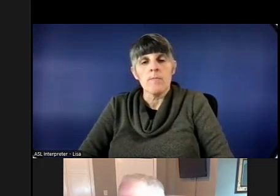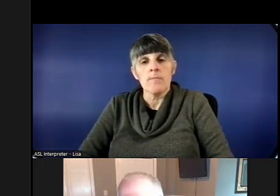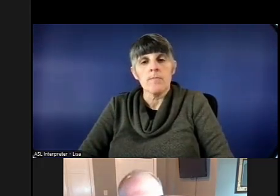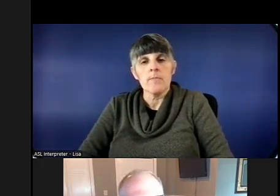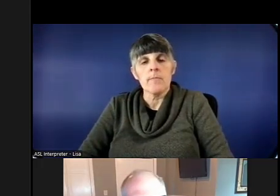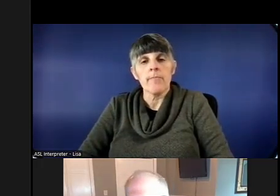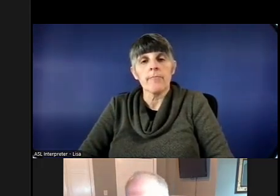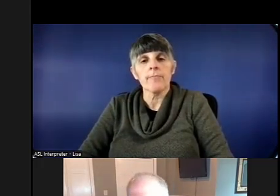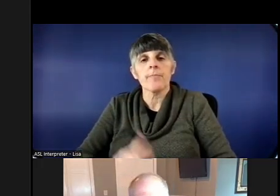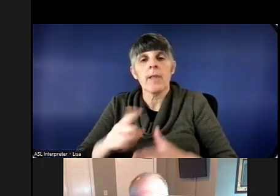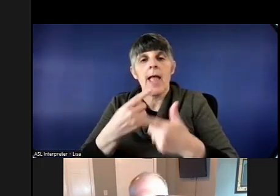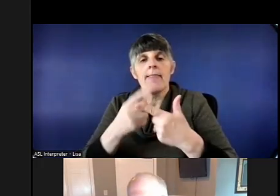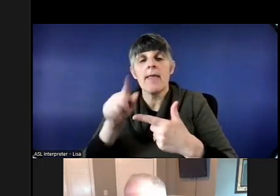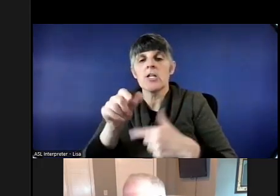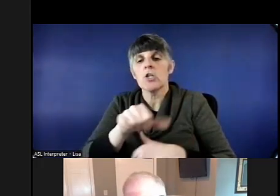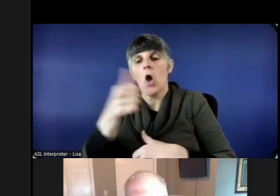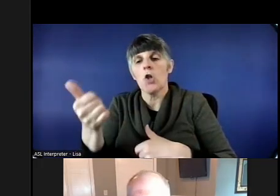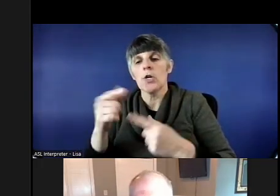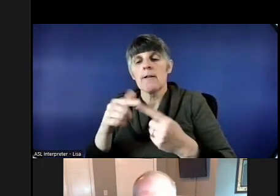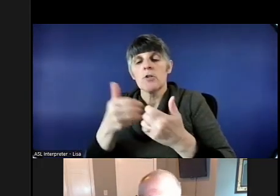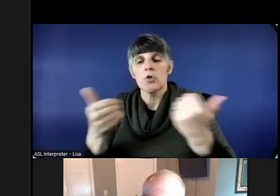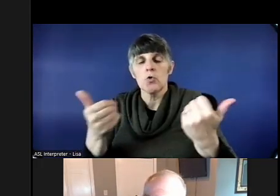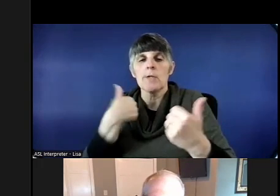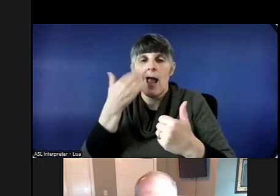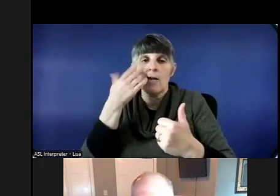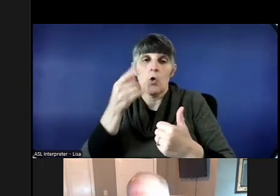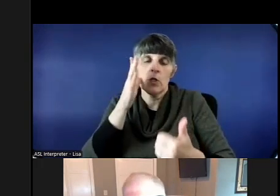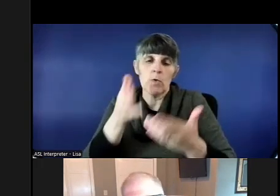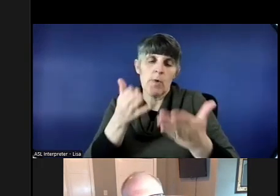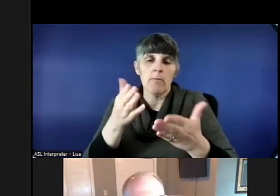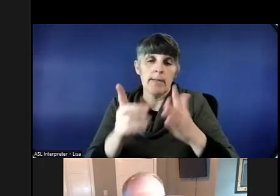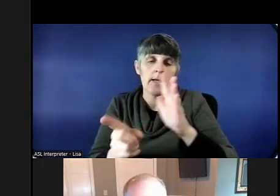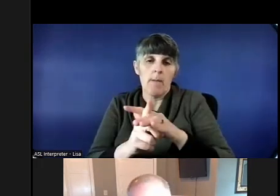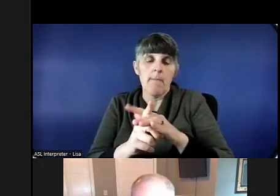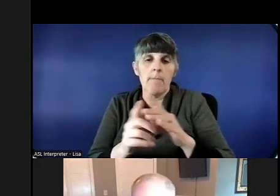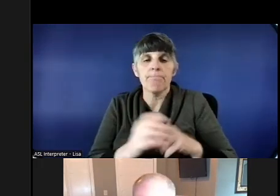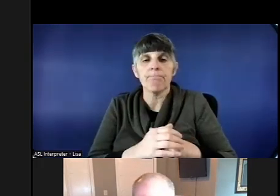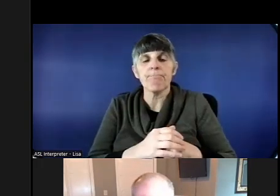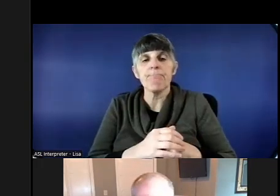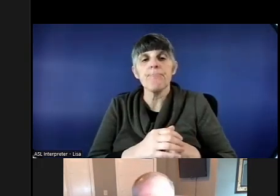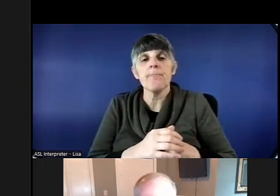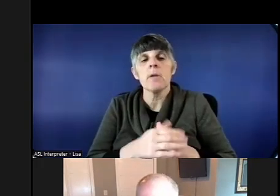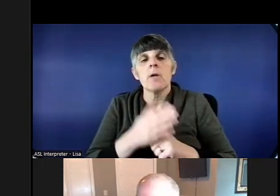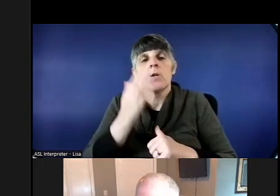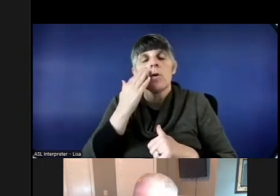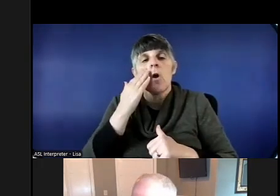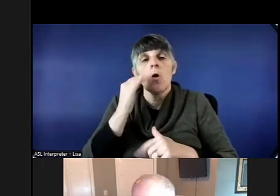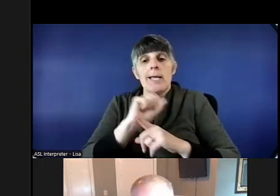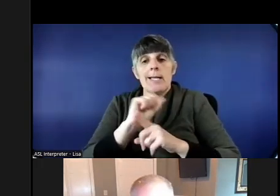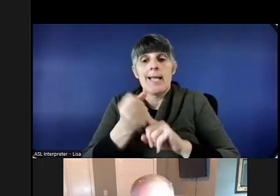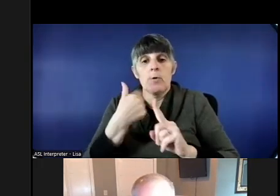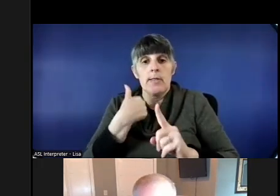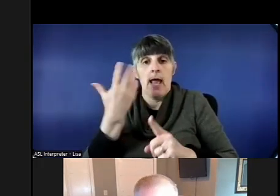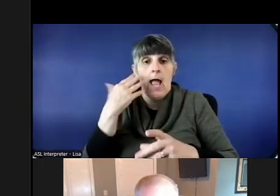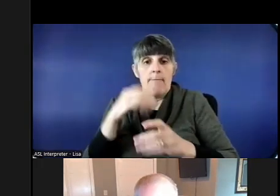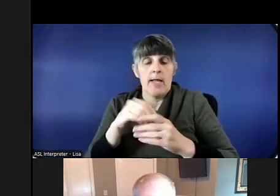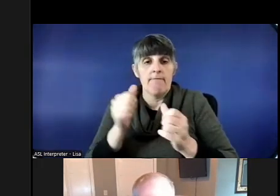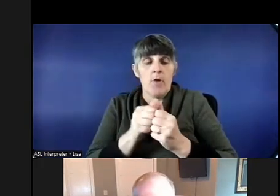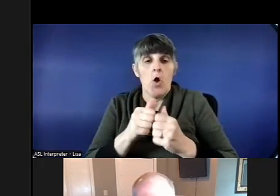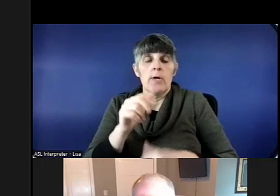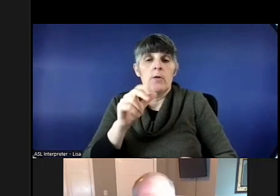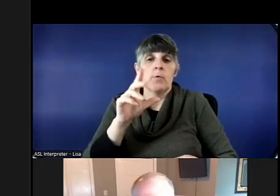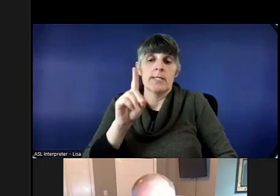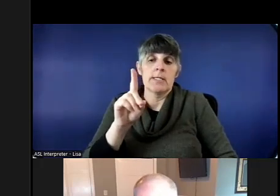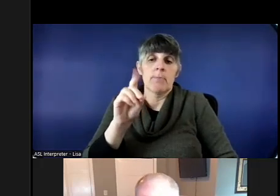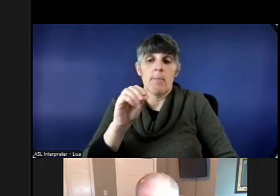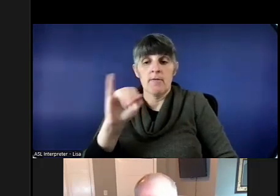And then just sort of alternatives to seclusion. I know this will probably come up, but in cases I've been involved in with the Department